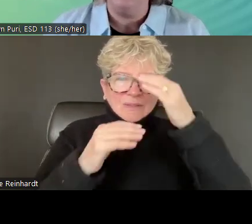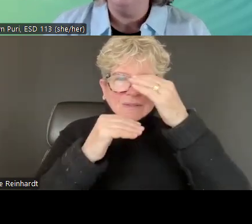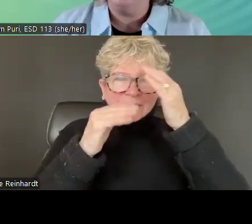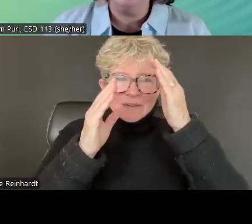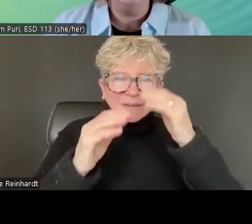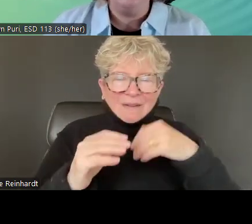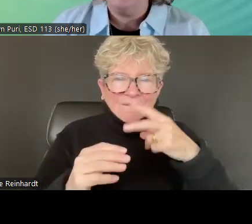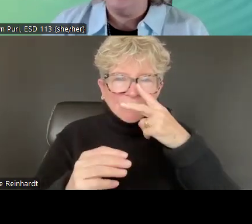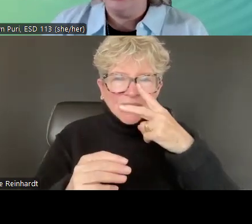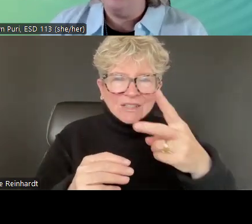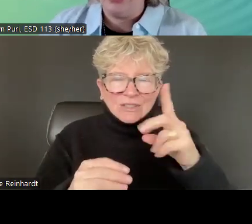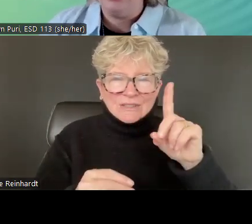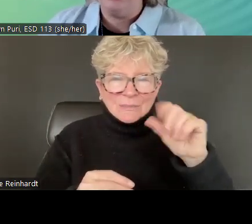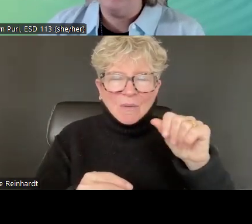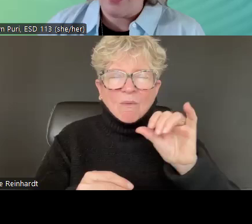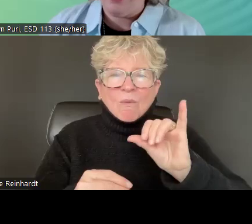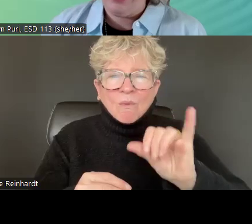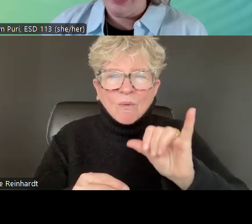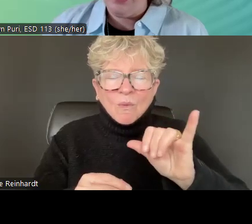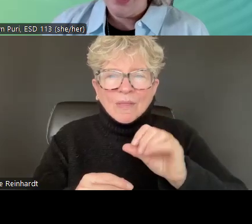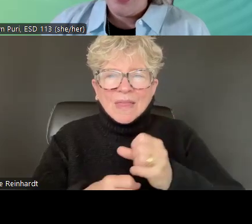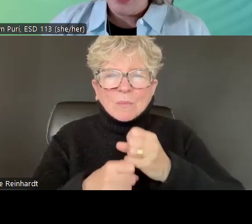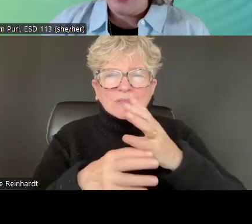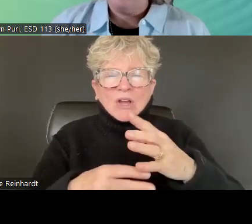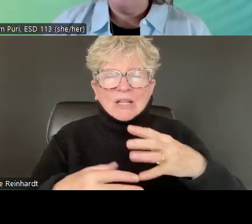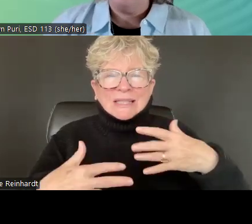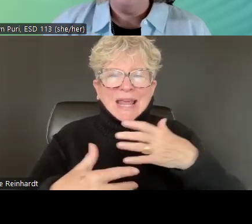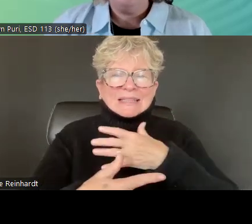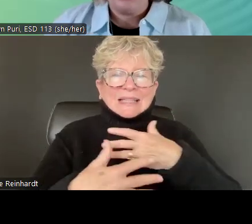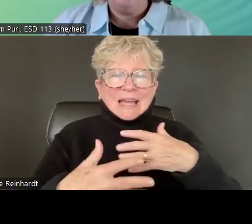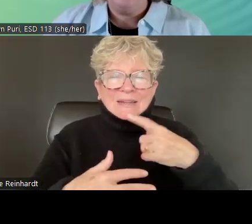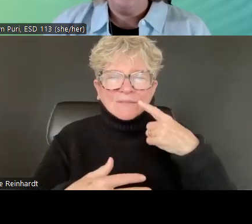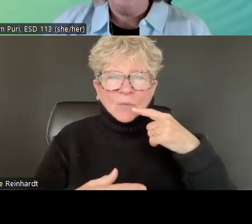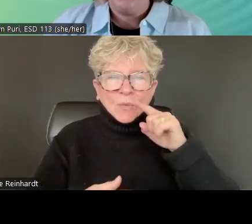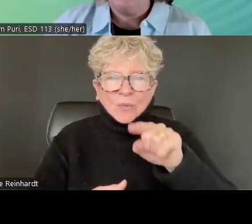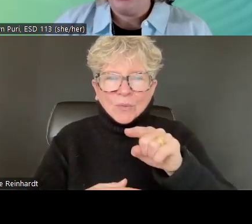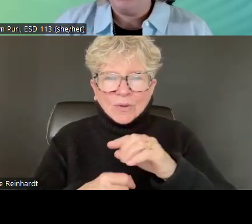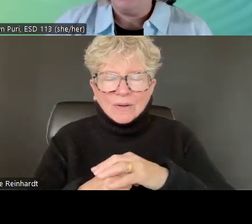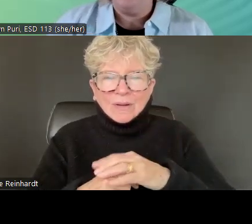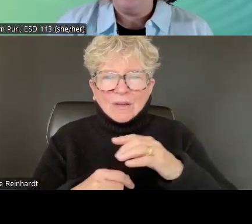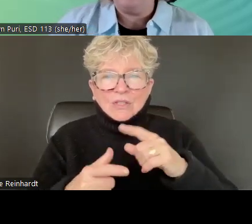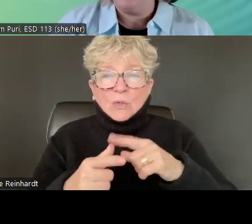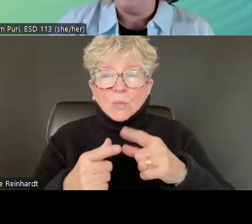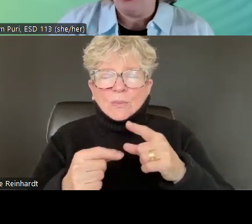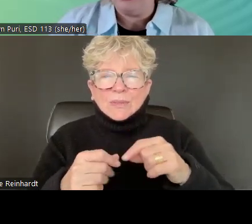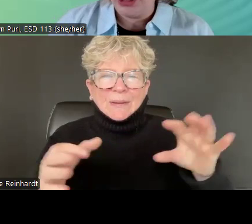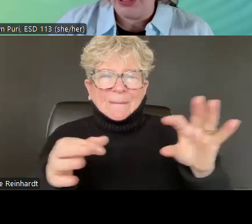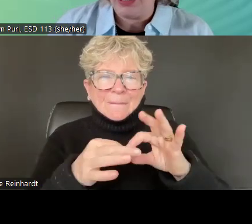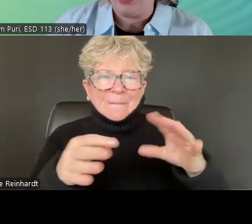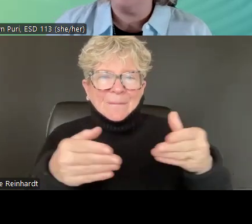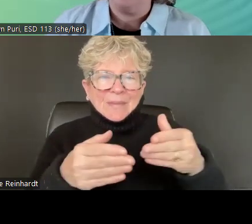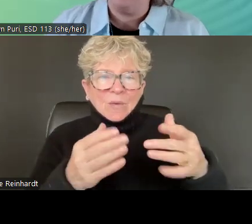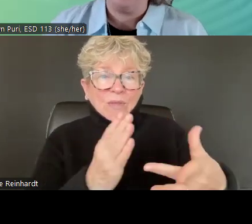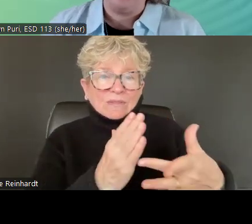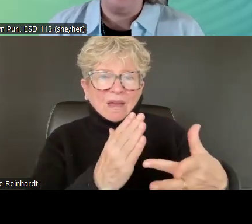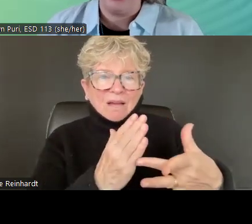was significantly creating anxiety. And we were able to connect her with technology